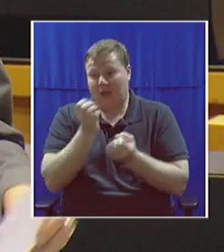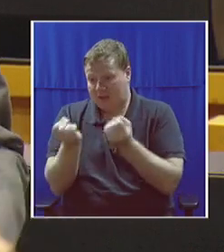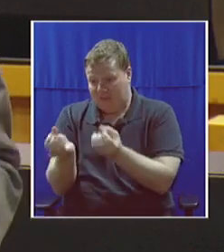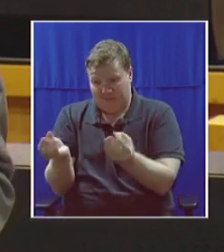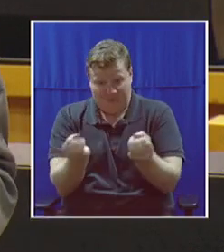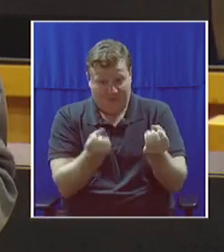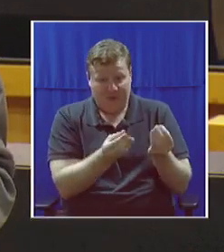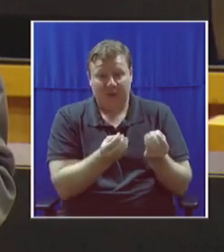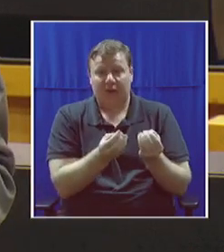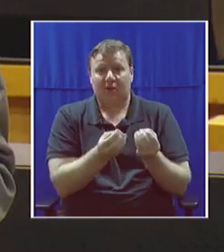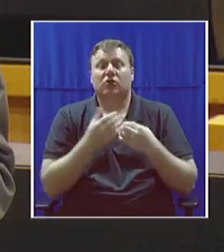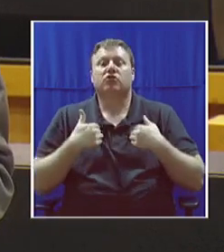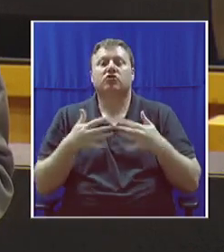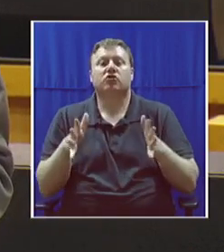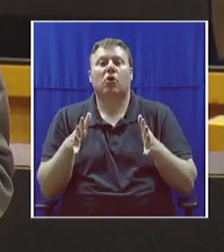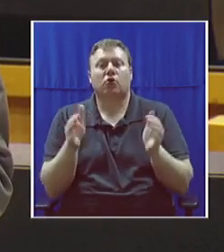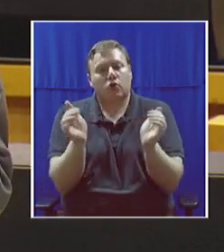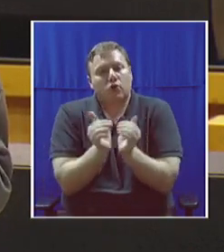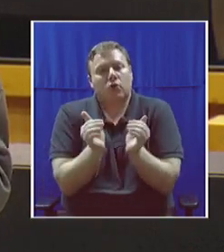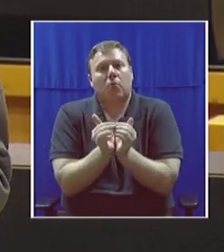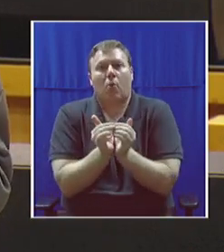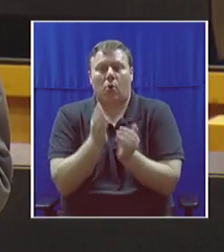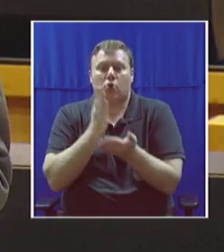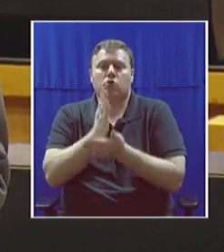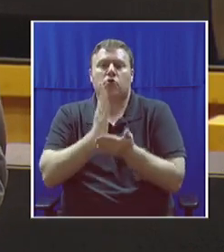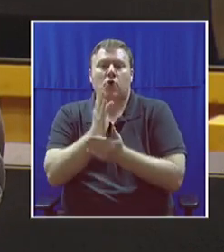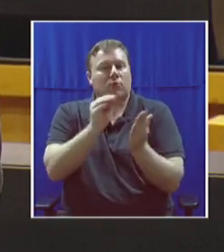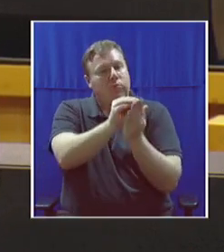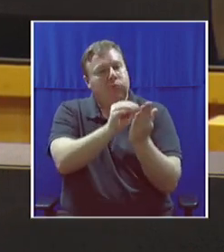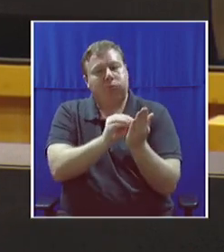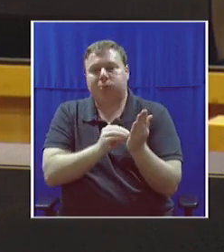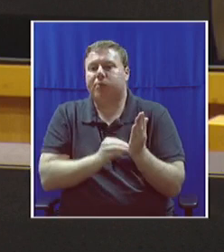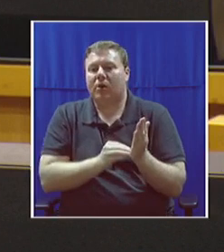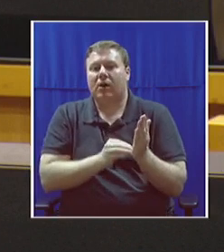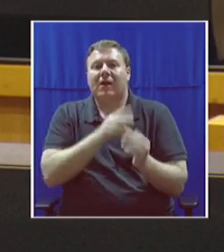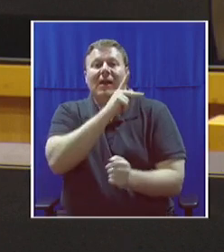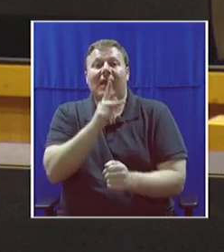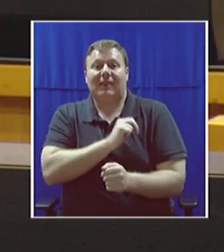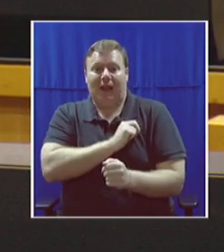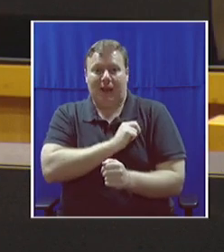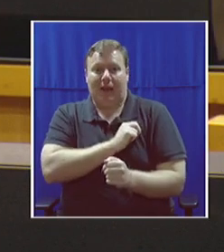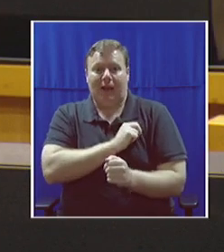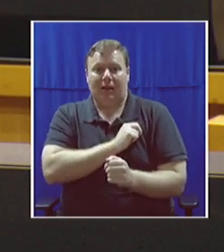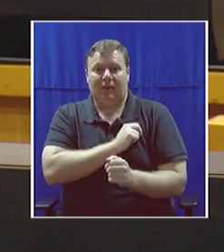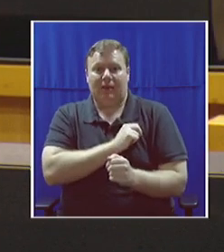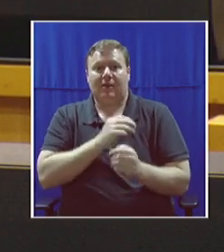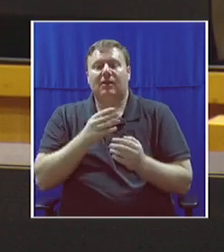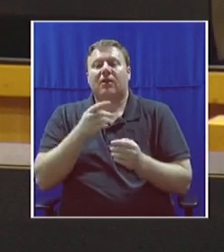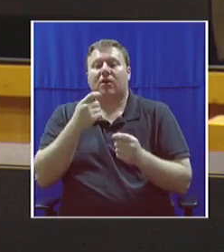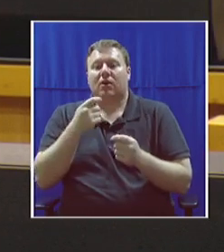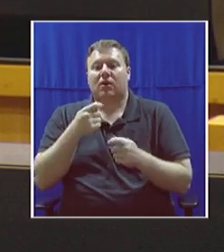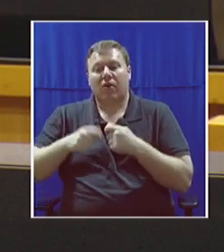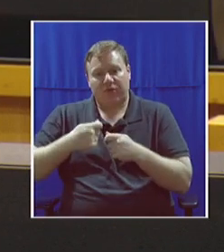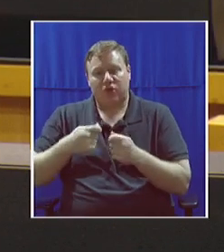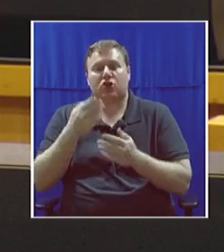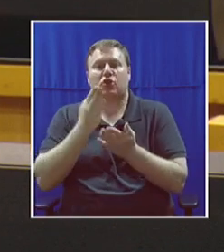beginning of small scale rights allocations in quu Nal that will see fishing rights granted